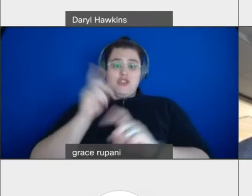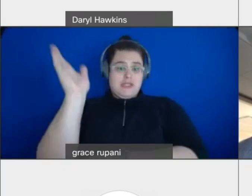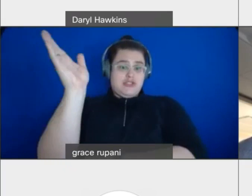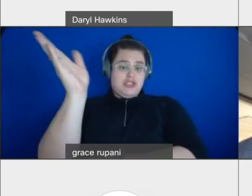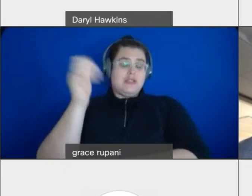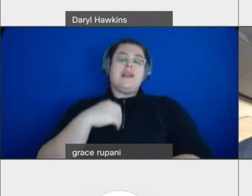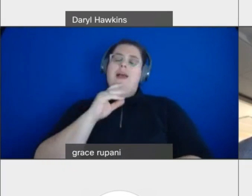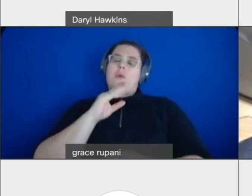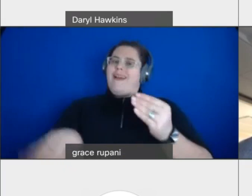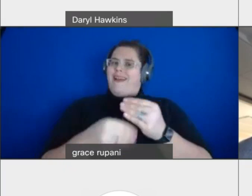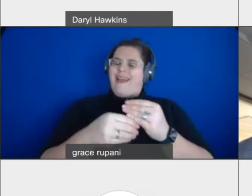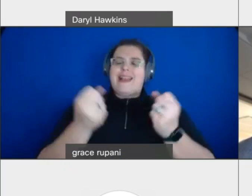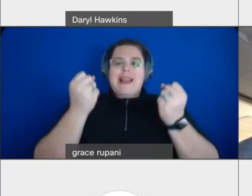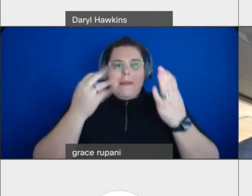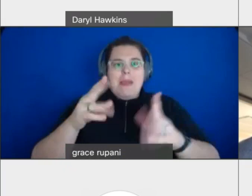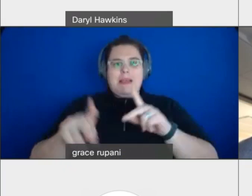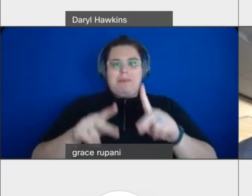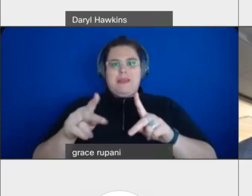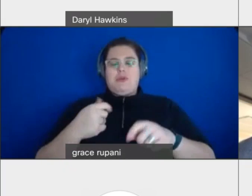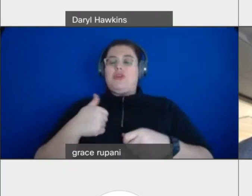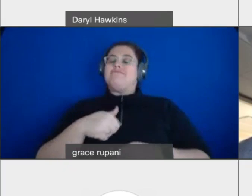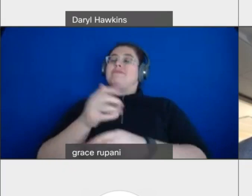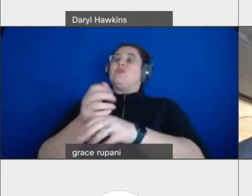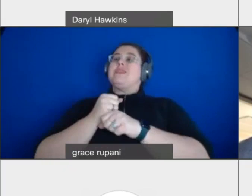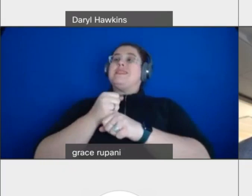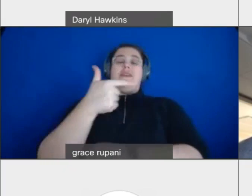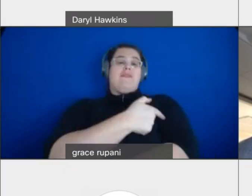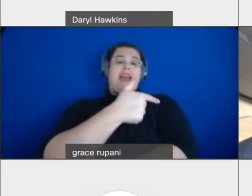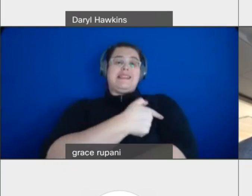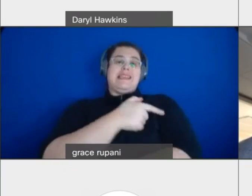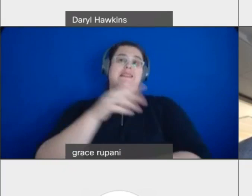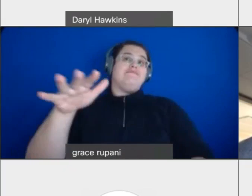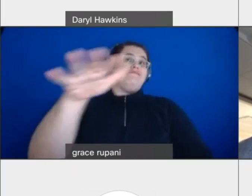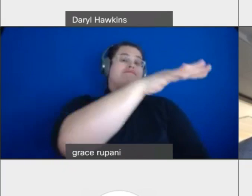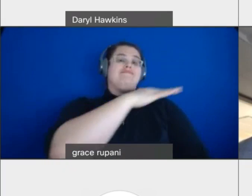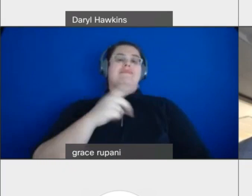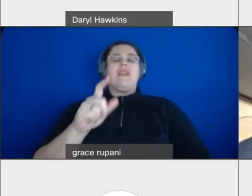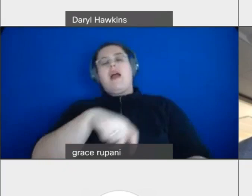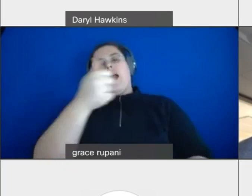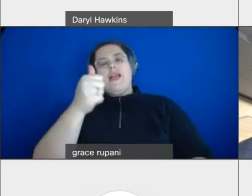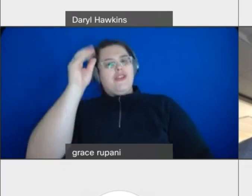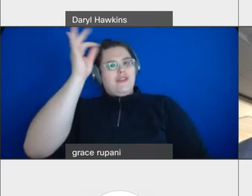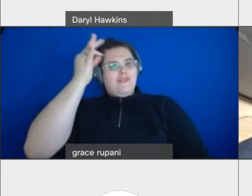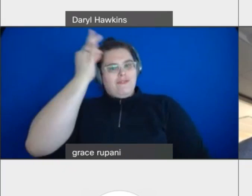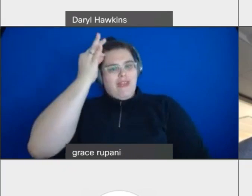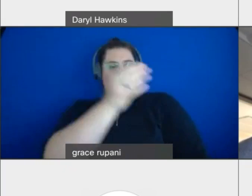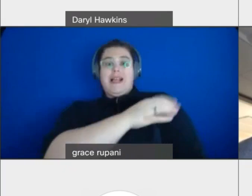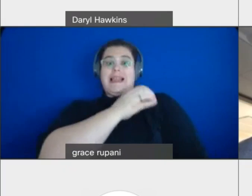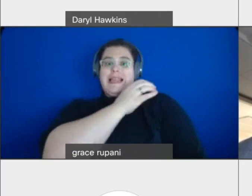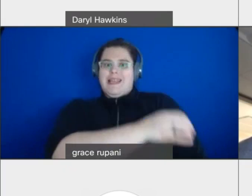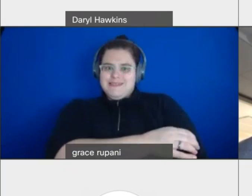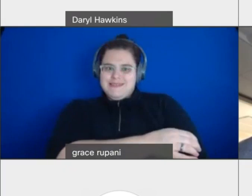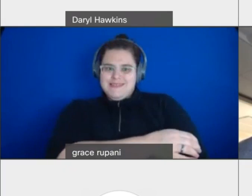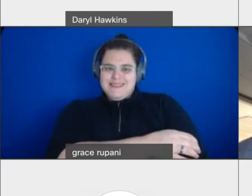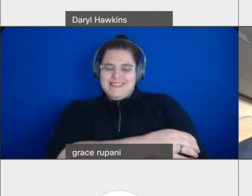there are many people who are receiving these vaccines at federally qualified standing clinics, and others who